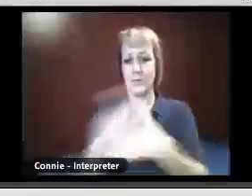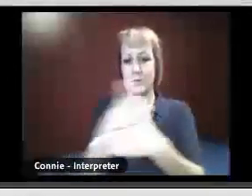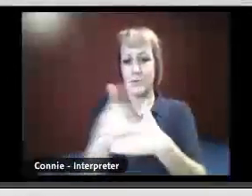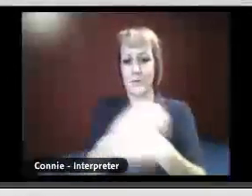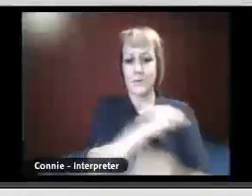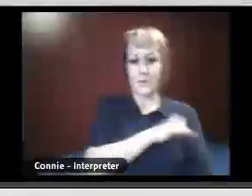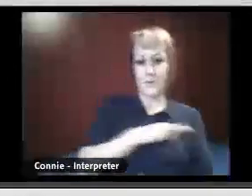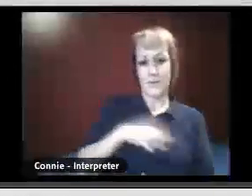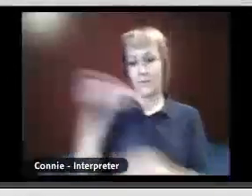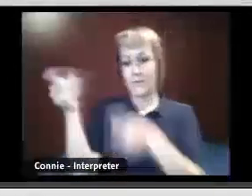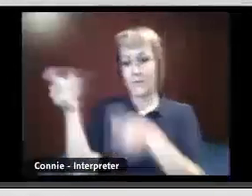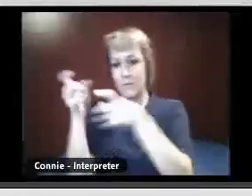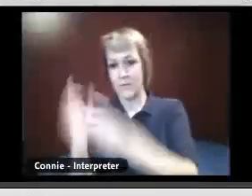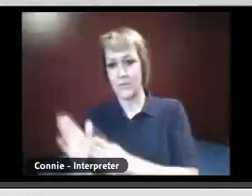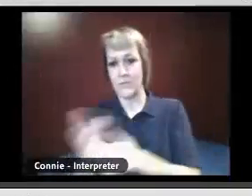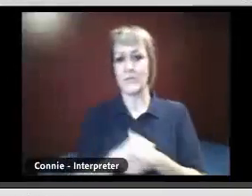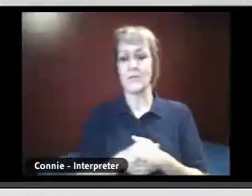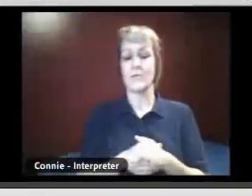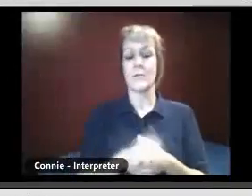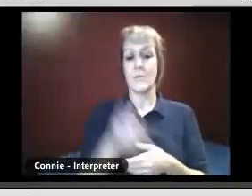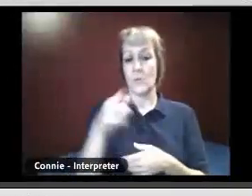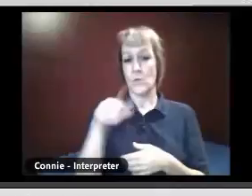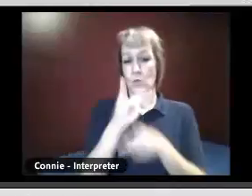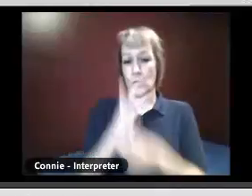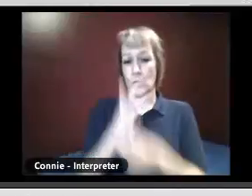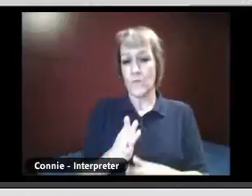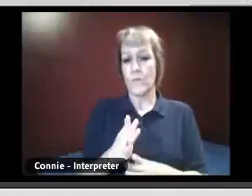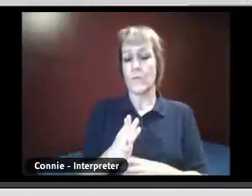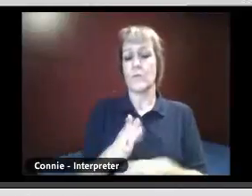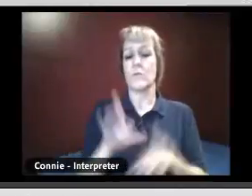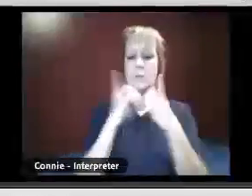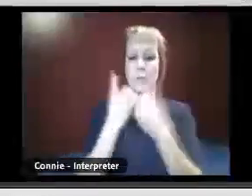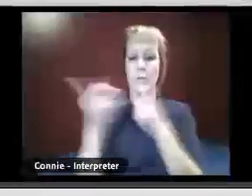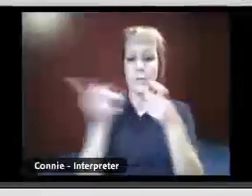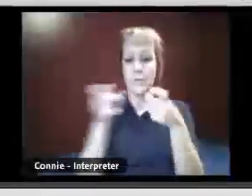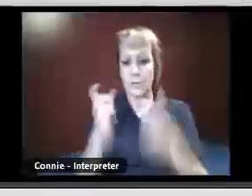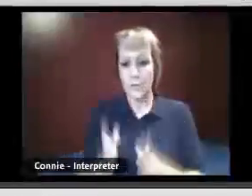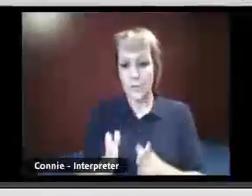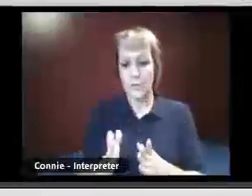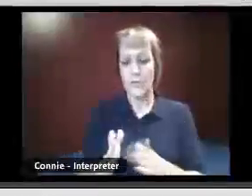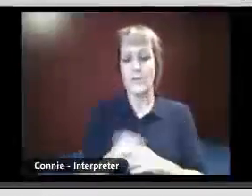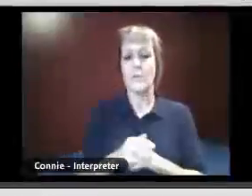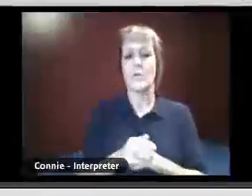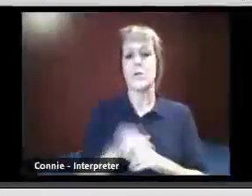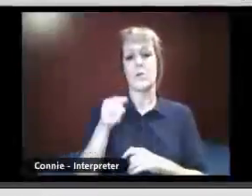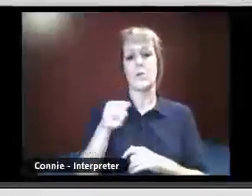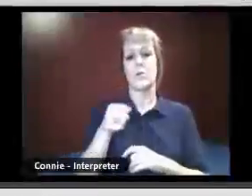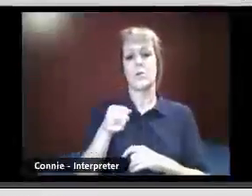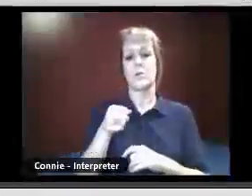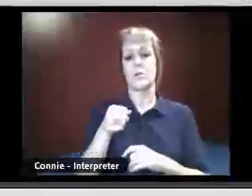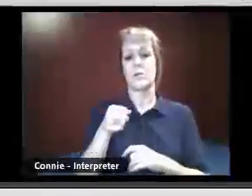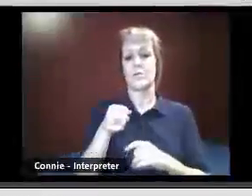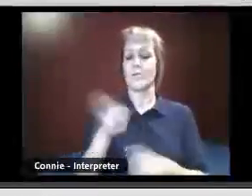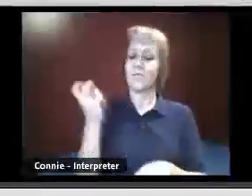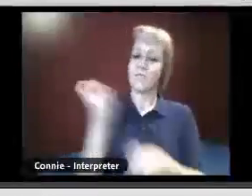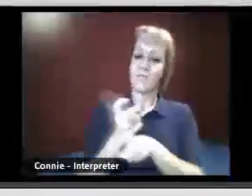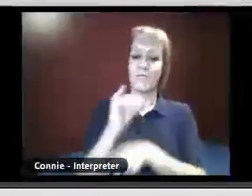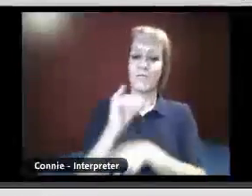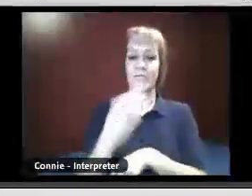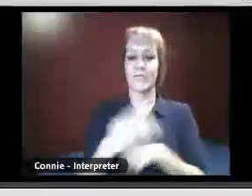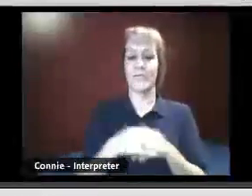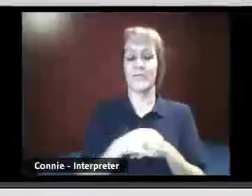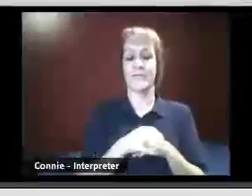manager. For those of you who are supervisors and departmental managers, you know what? You are have a tough job because you